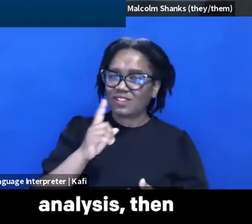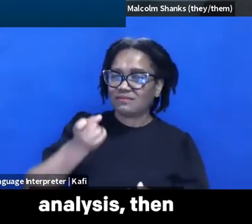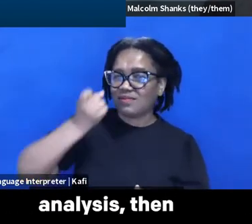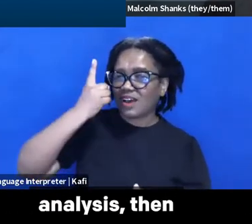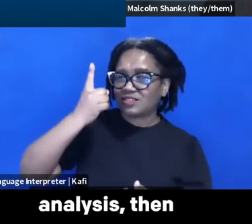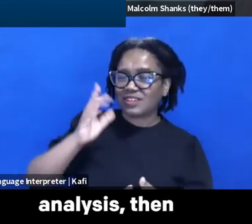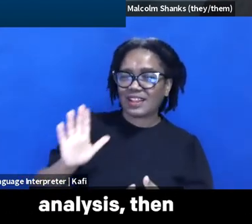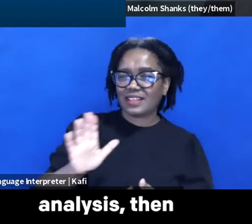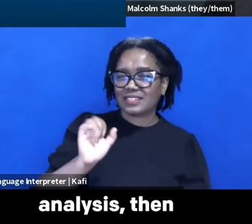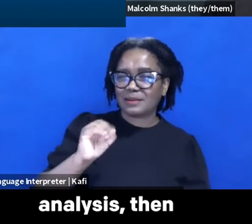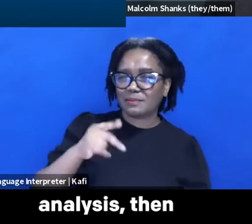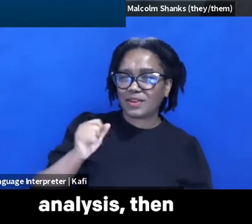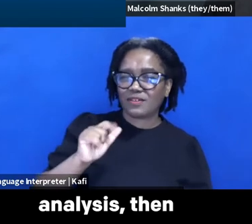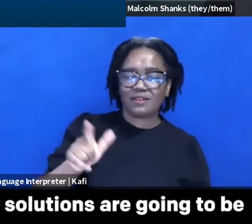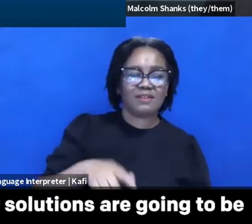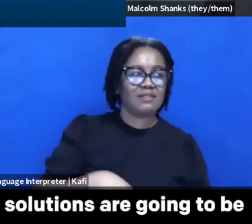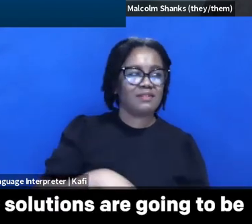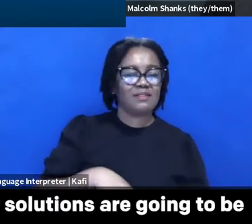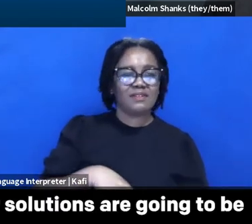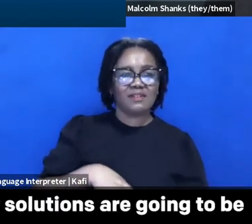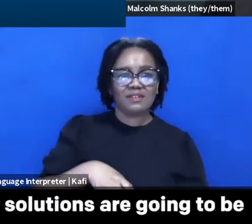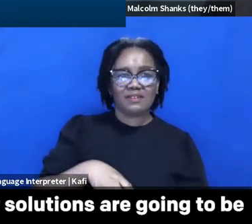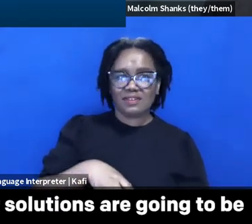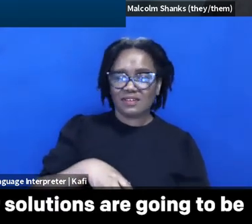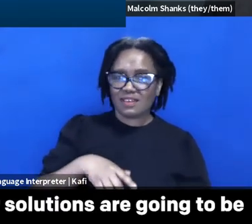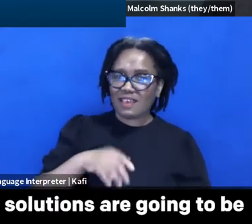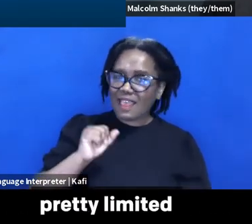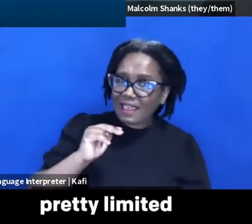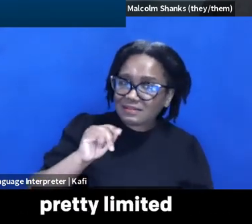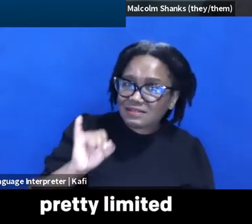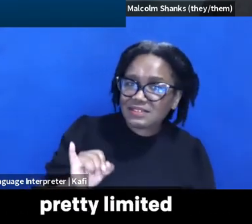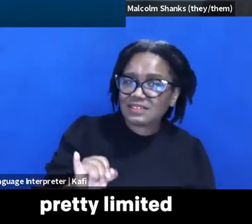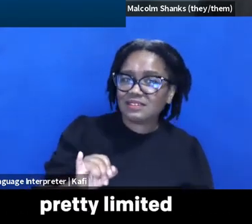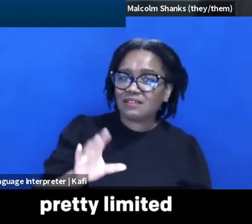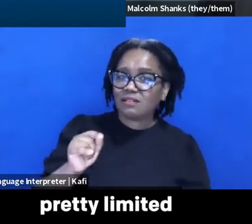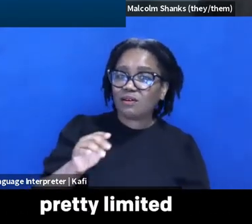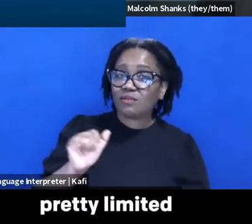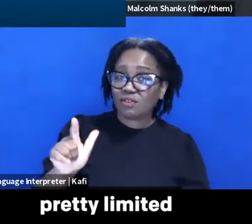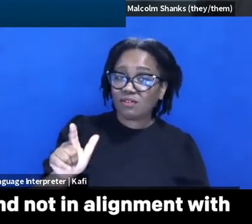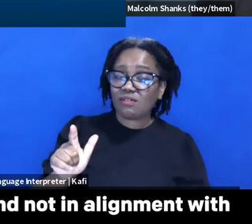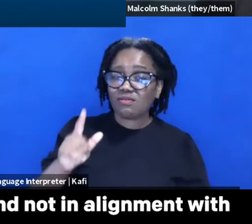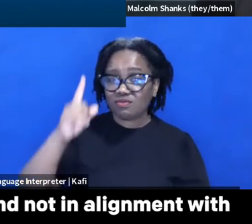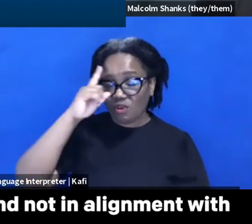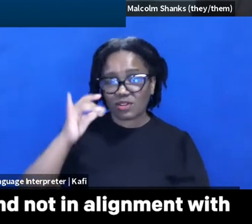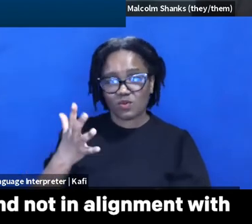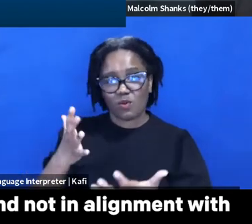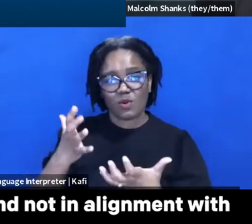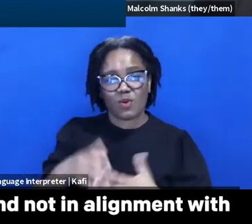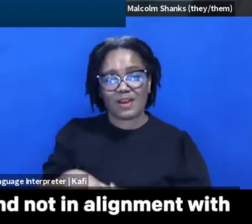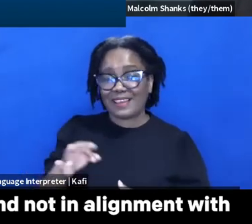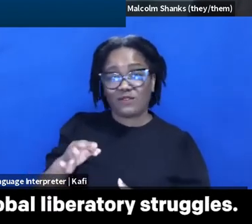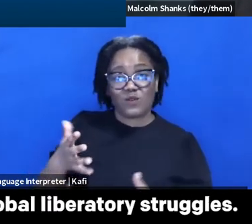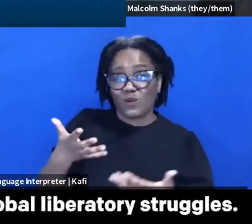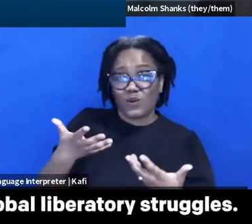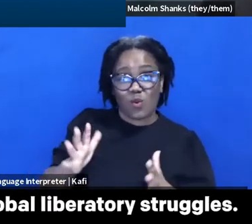anti-imperial, anti-colonial analysis, then our solutions are going to be pretty limited